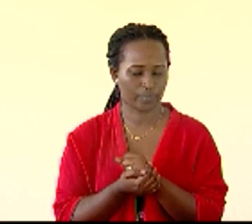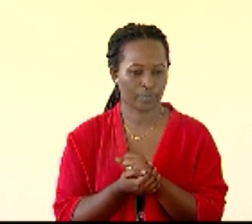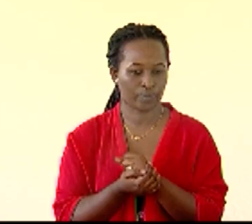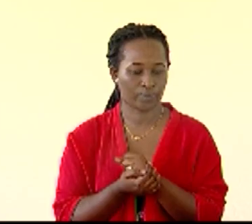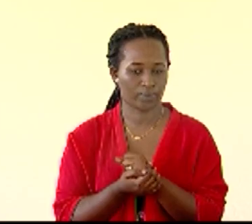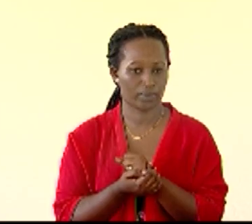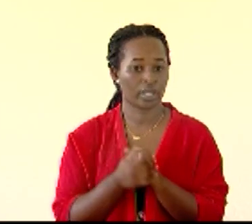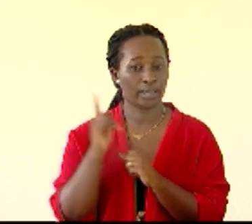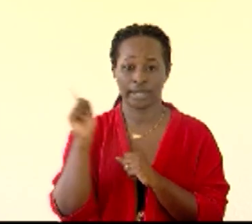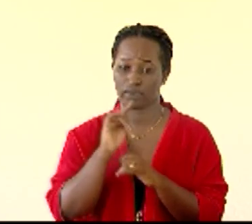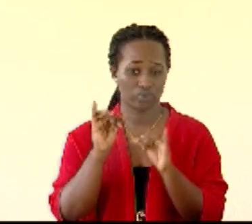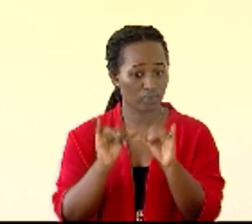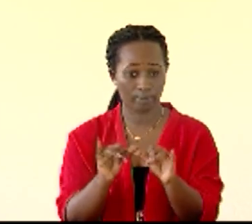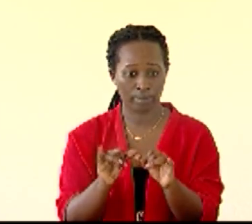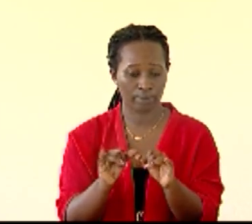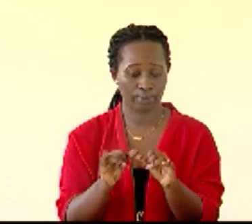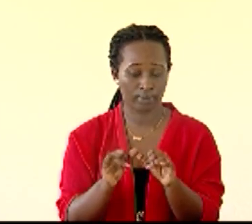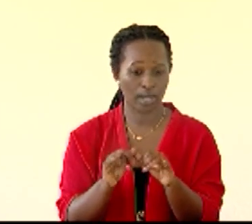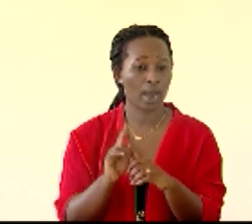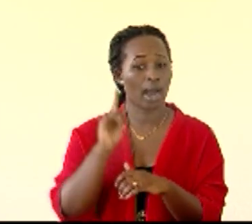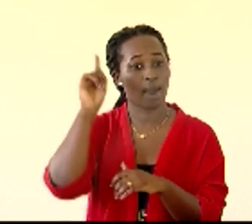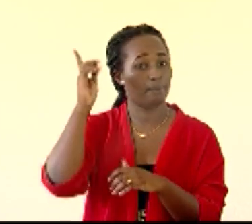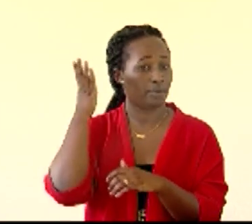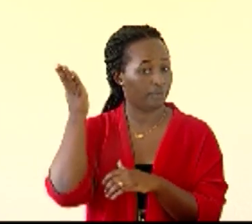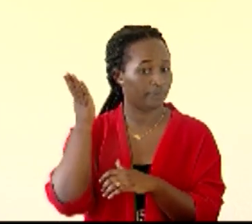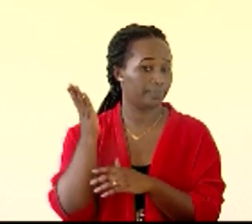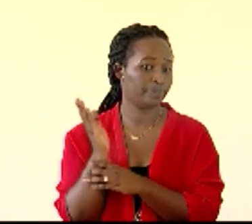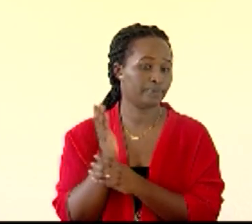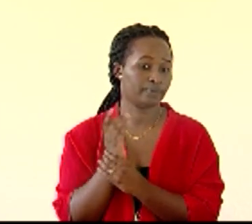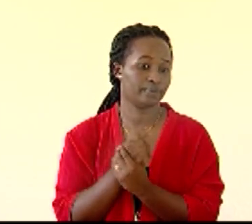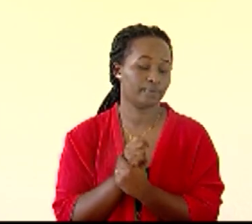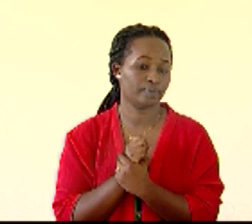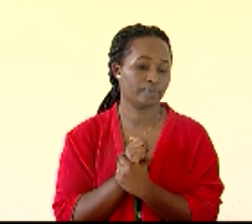they are unstable up here,